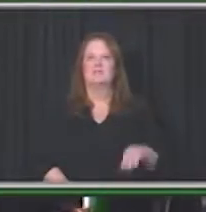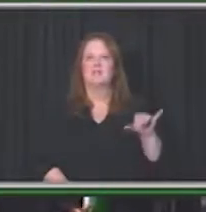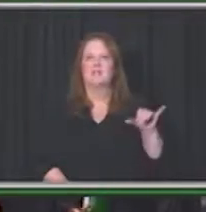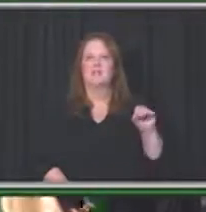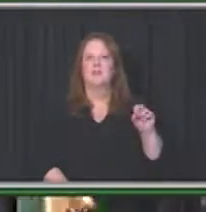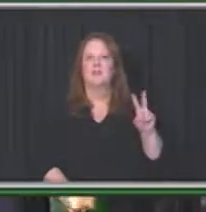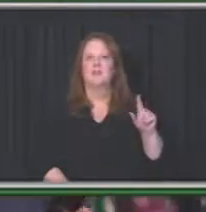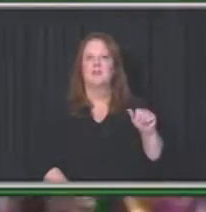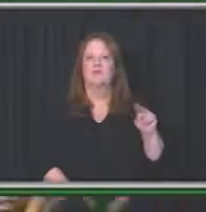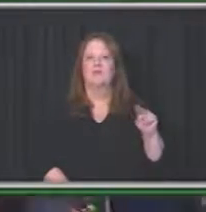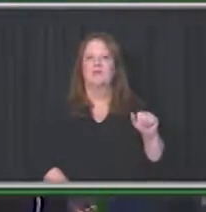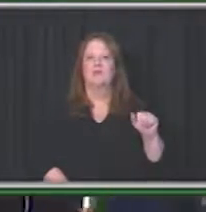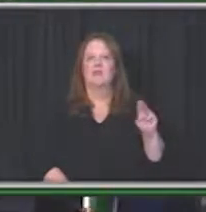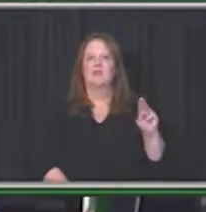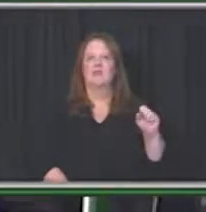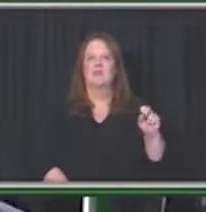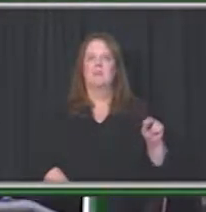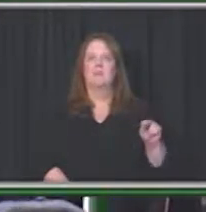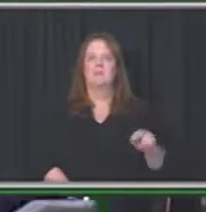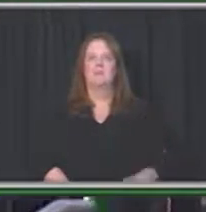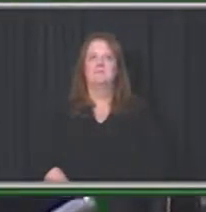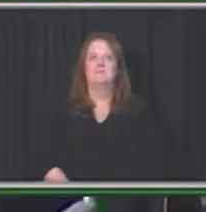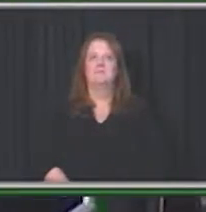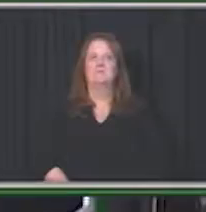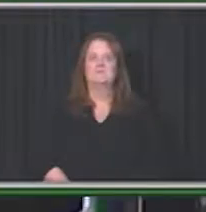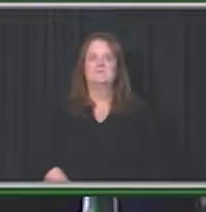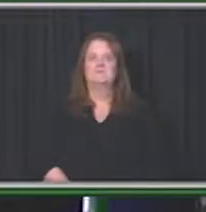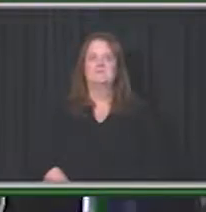Yovana Moran.